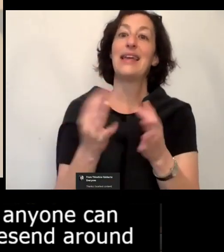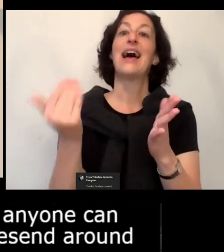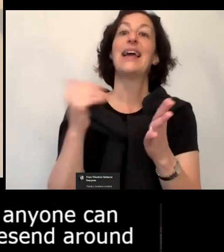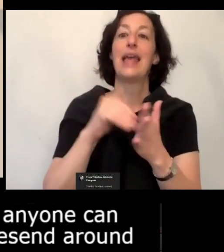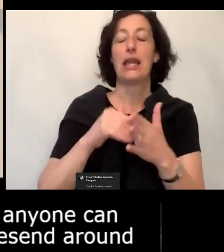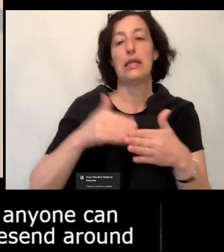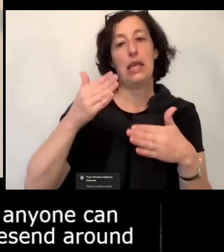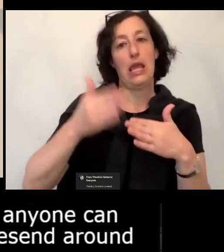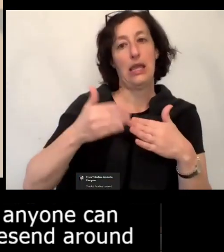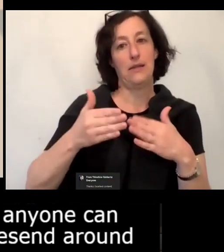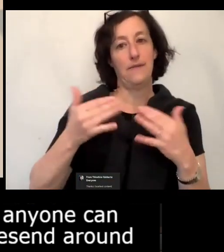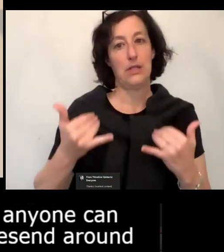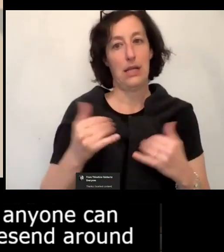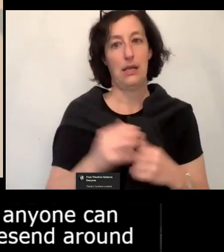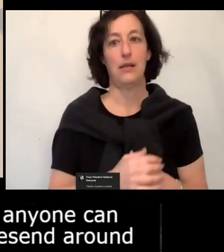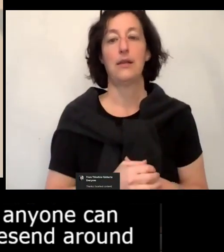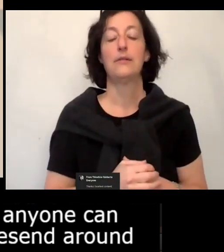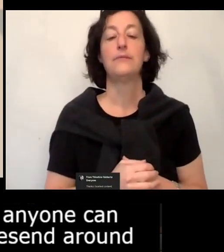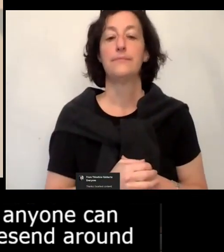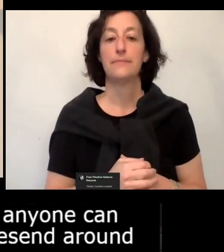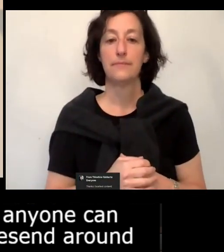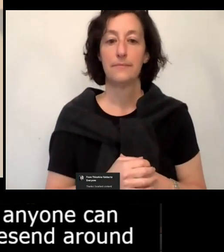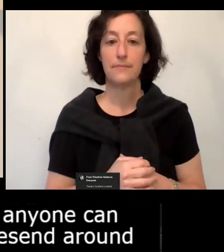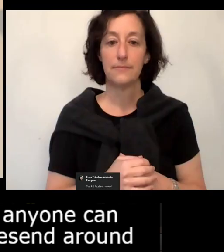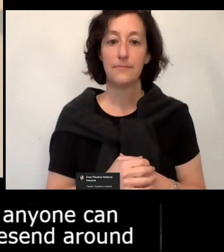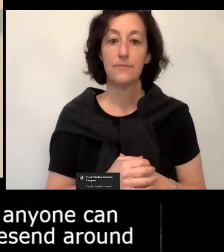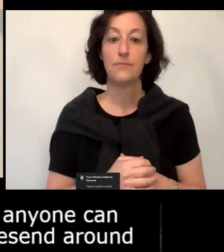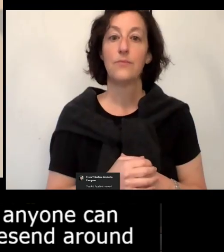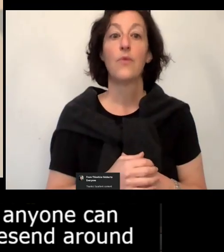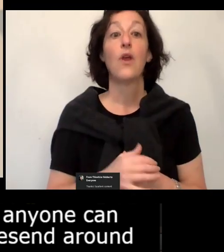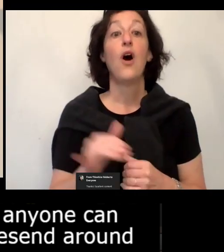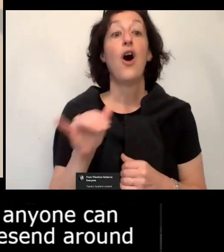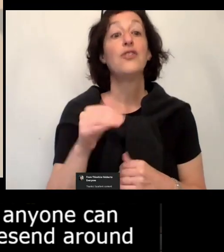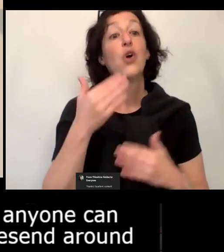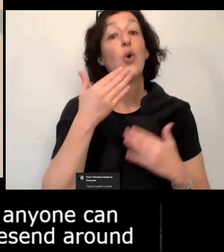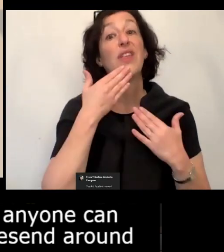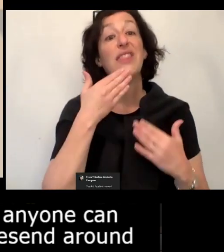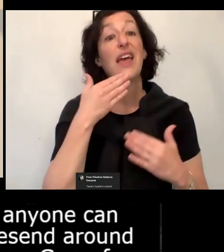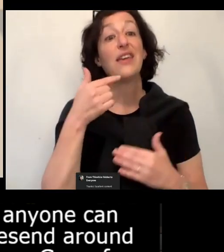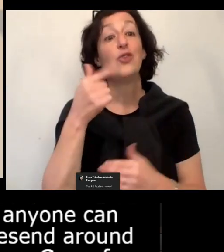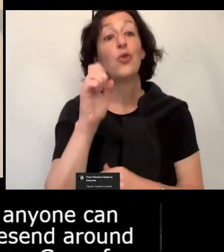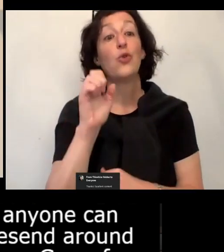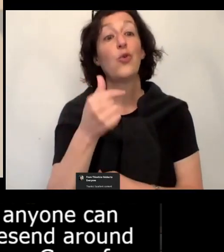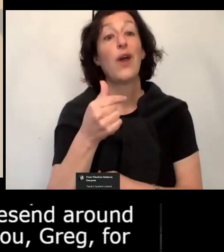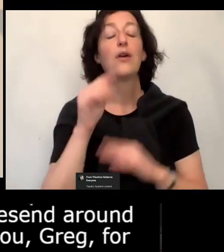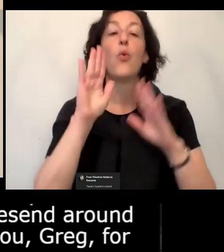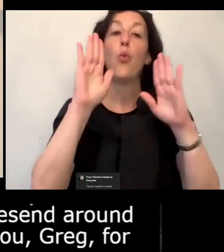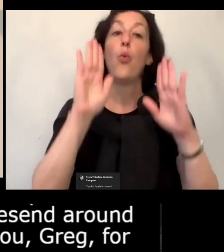end. But I also wanted to thank you, Greg, for that great presentation.